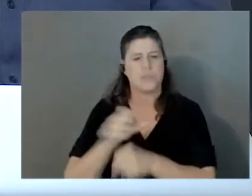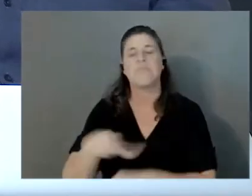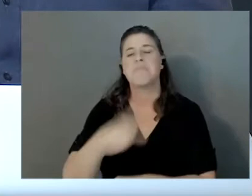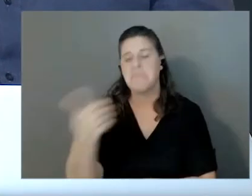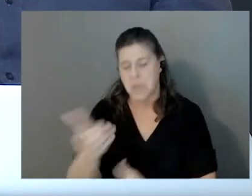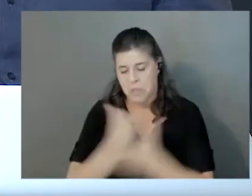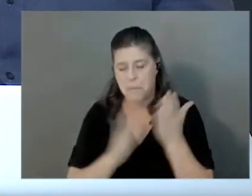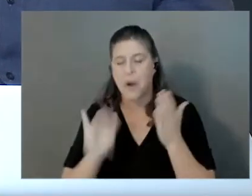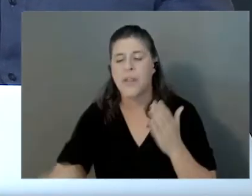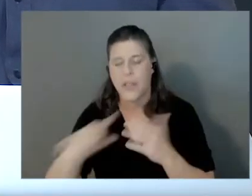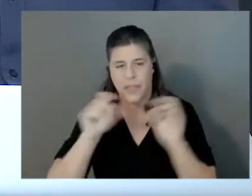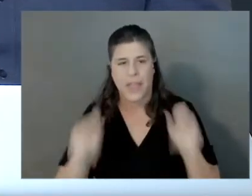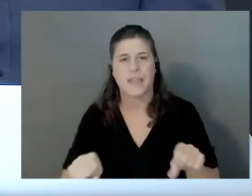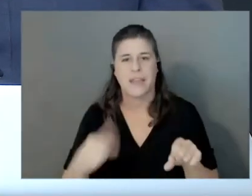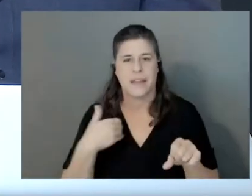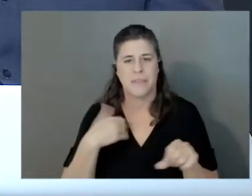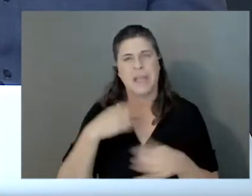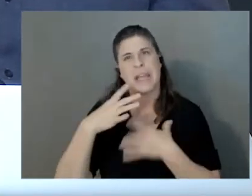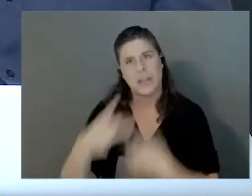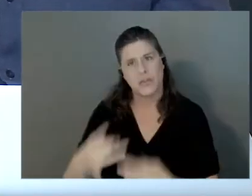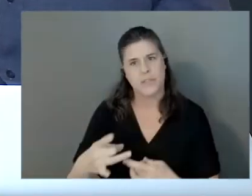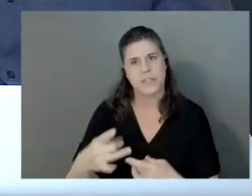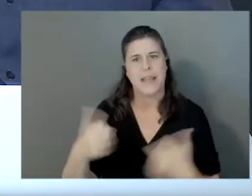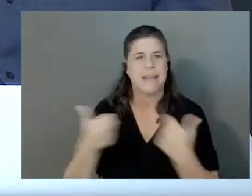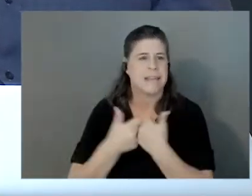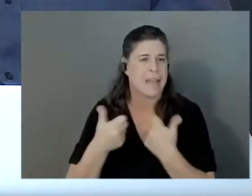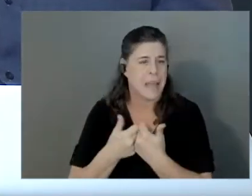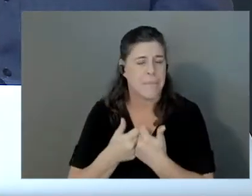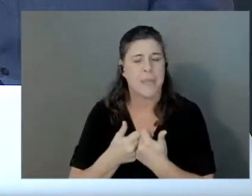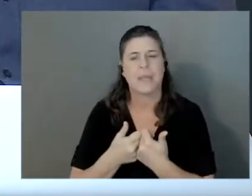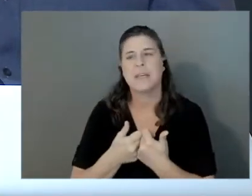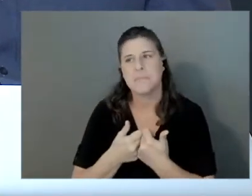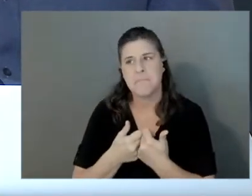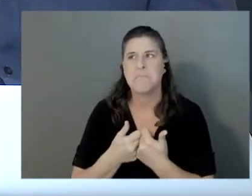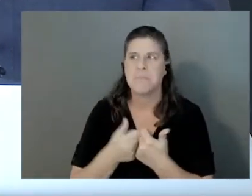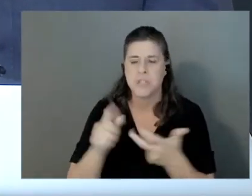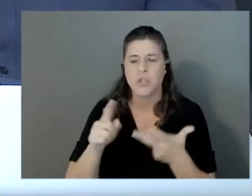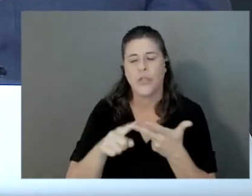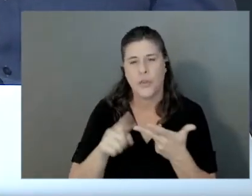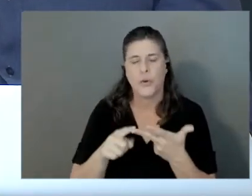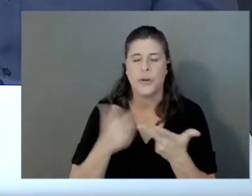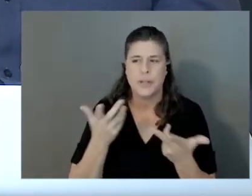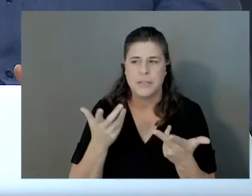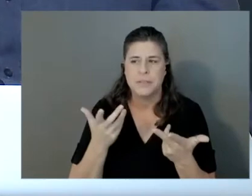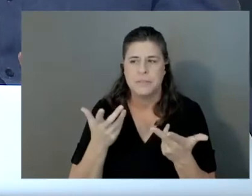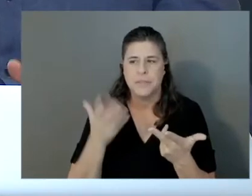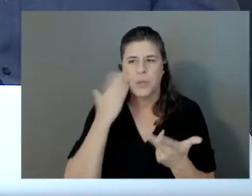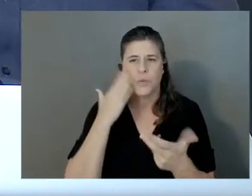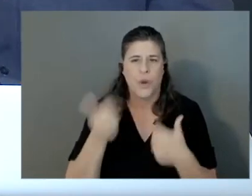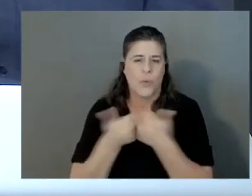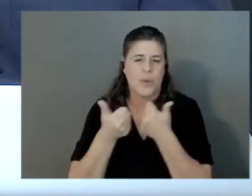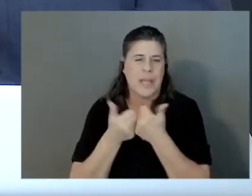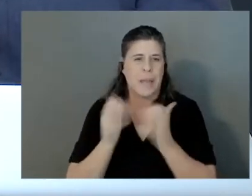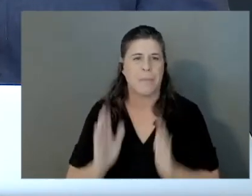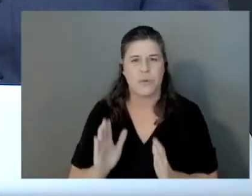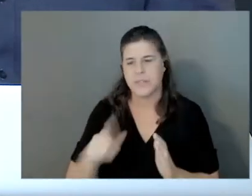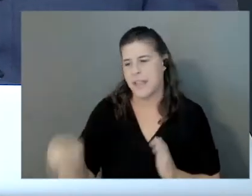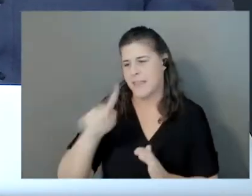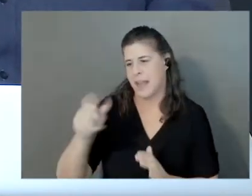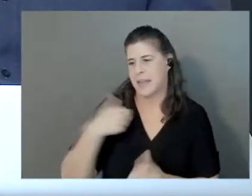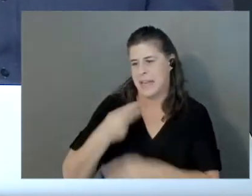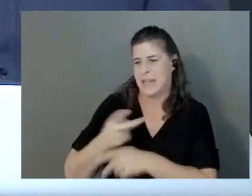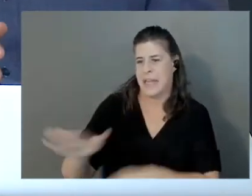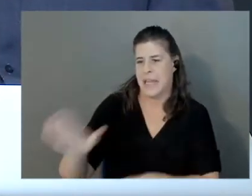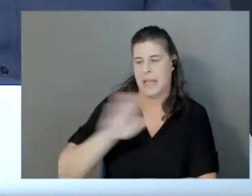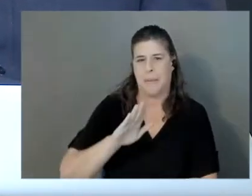be interesting. Gaming is a third one, because gamers need to keep their trophies. They're